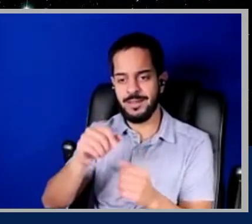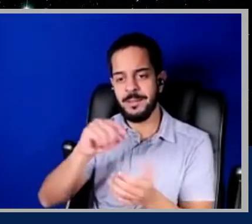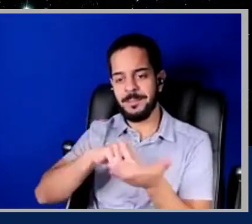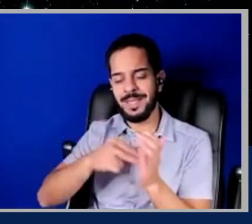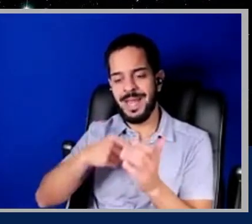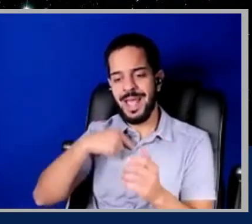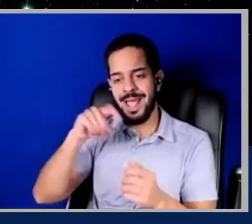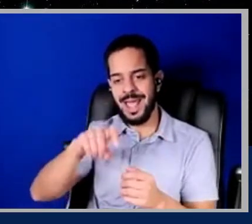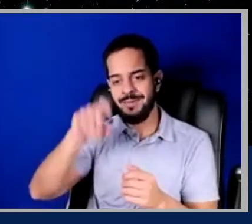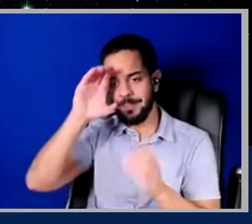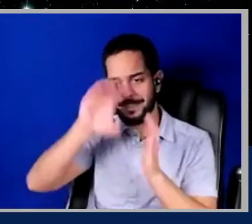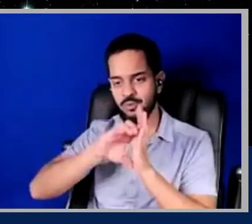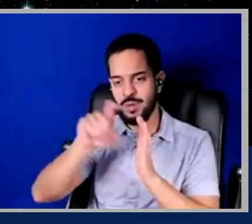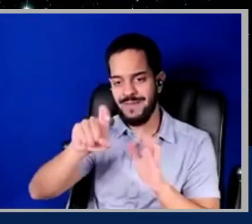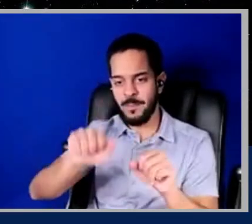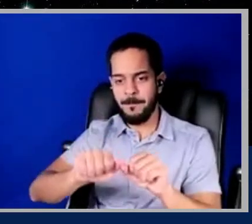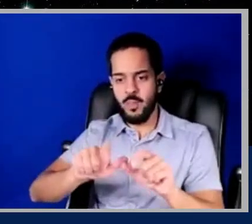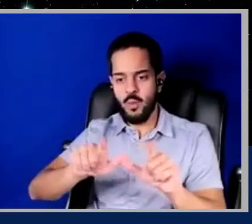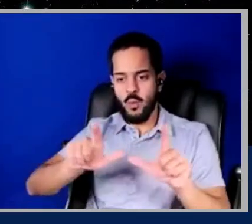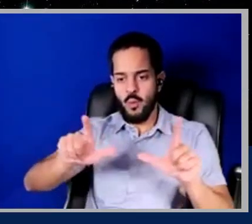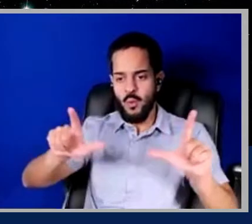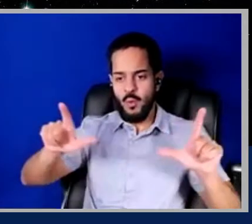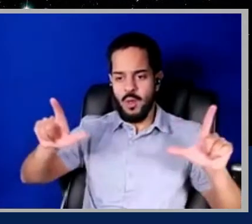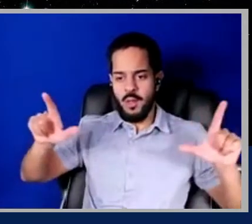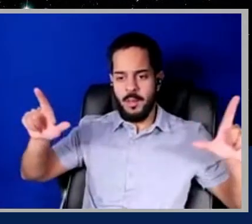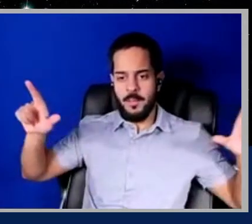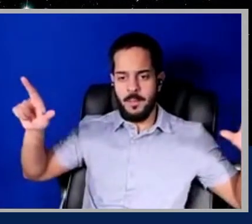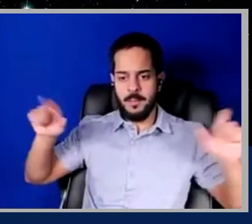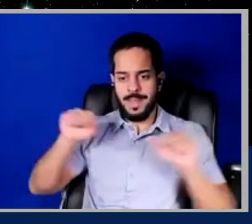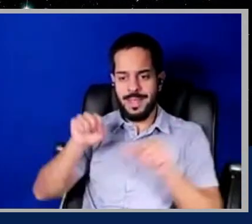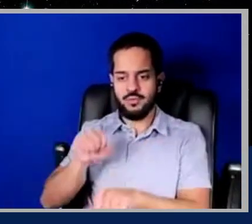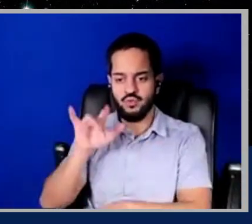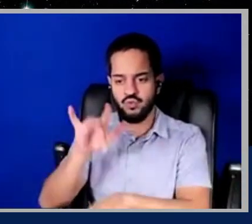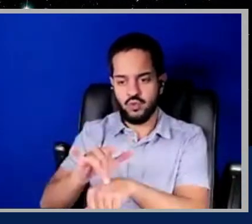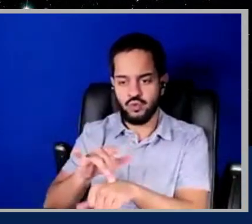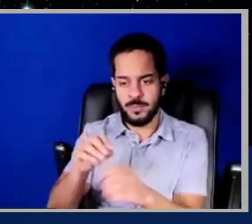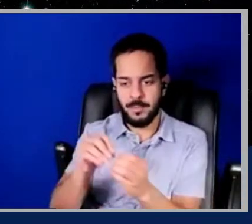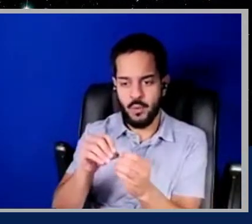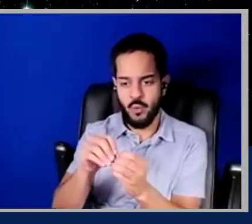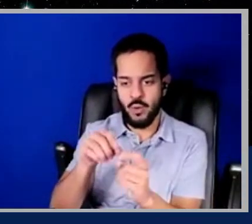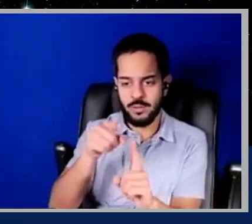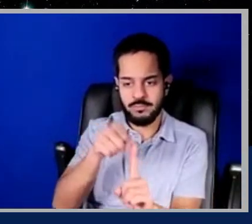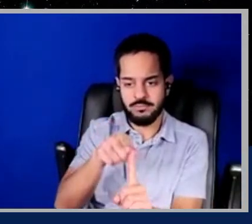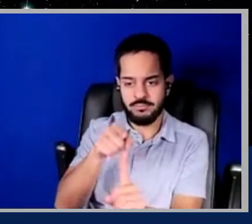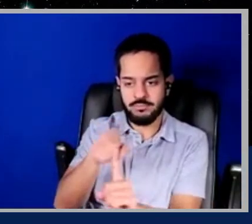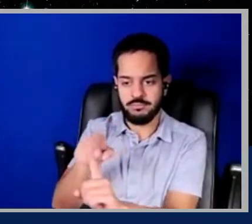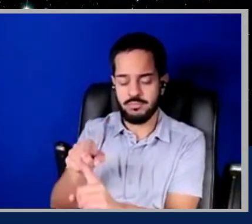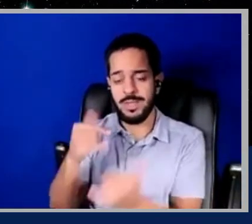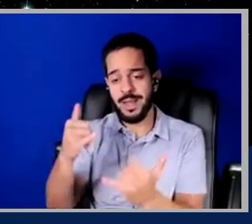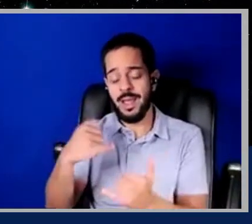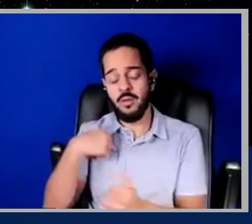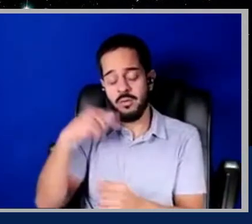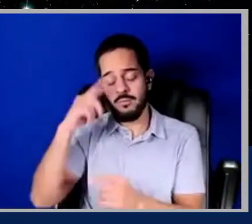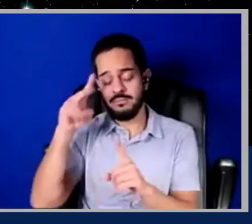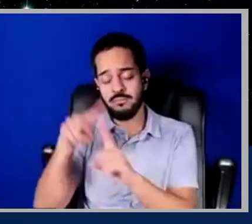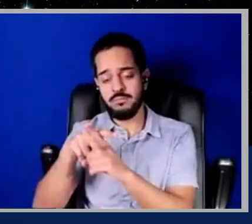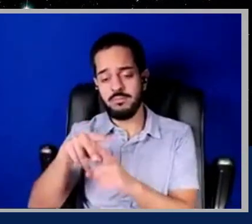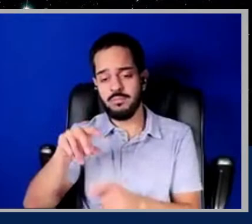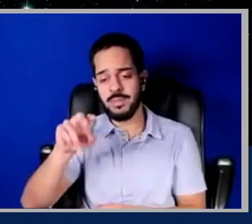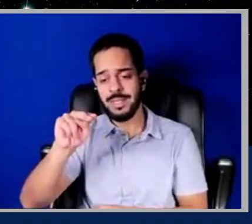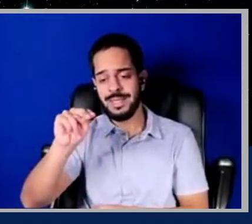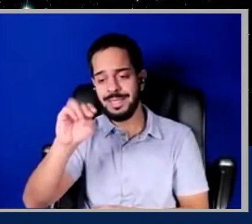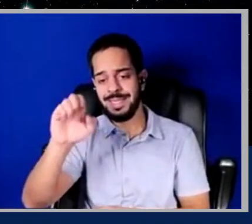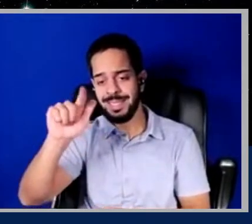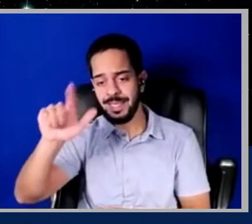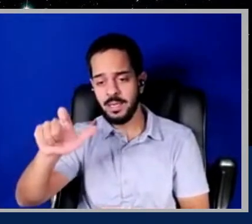numerical axis at the same time as you're following things. So now I'm picturing like needle felting or some kind of fiber art where you can make